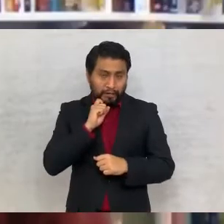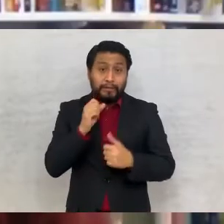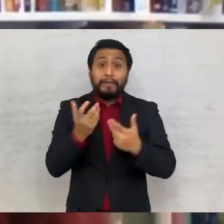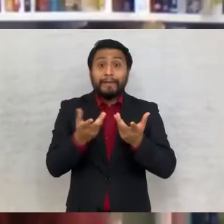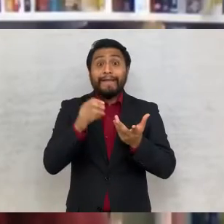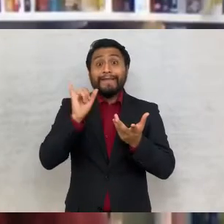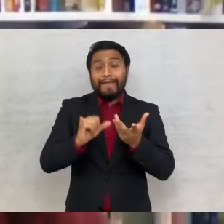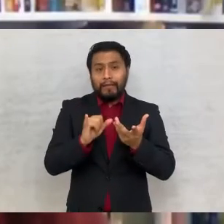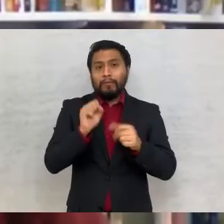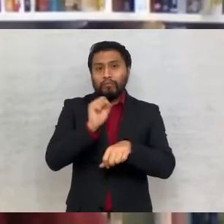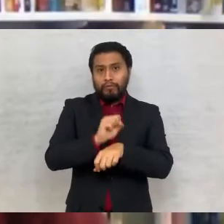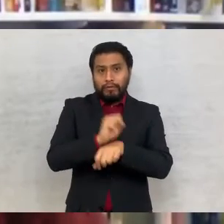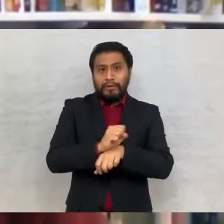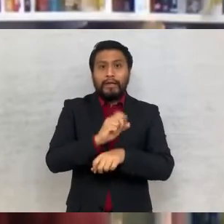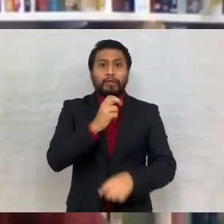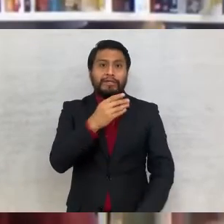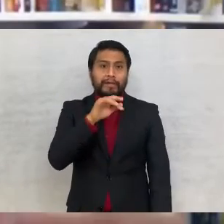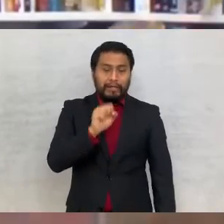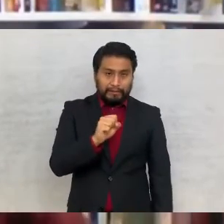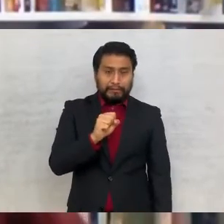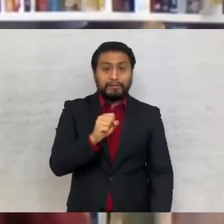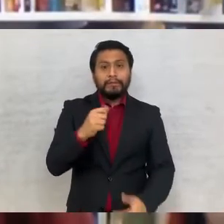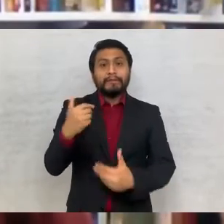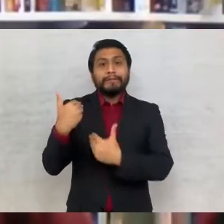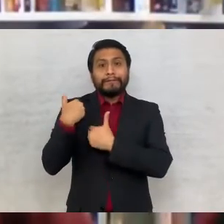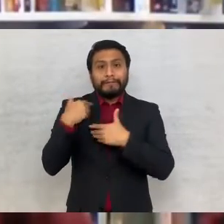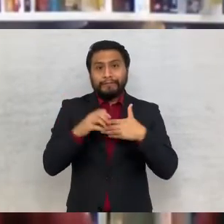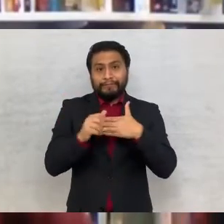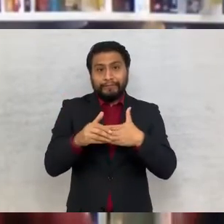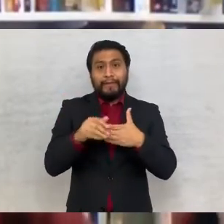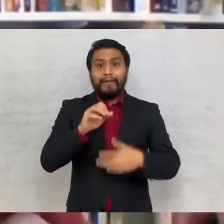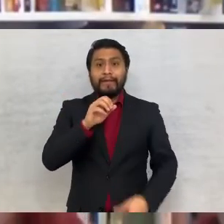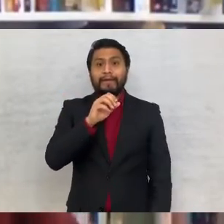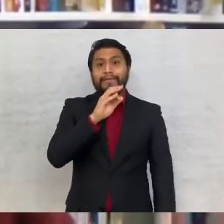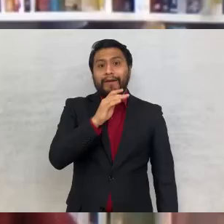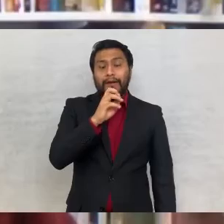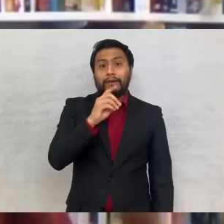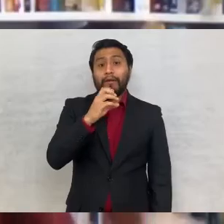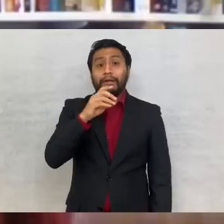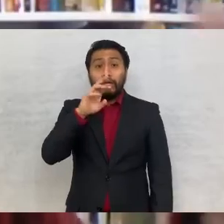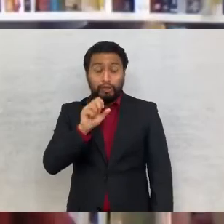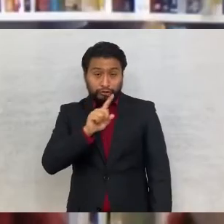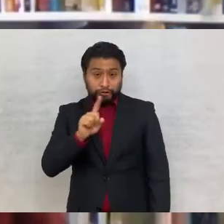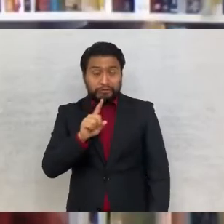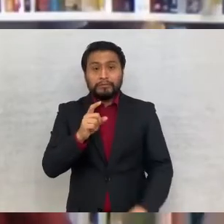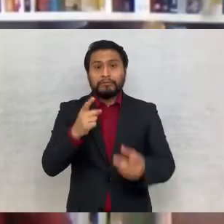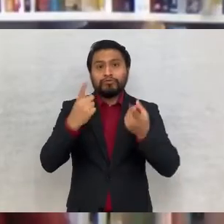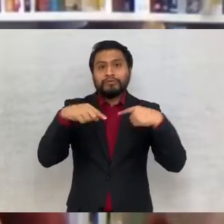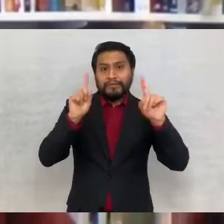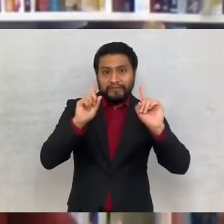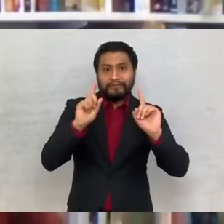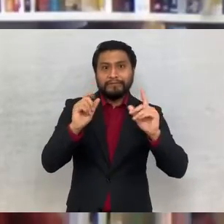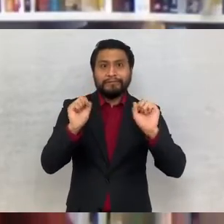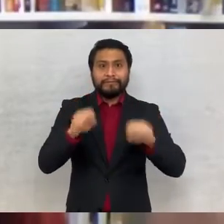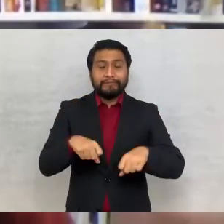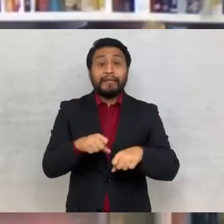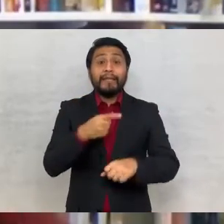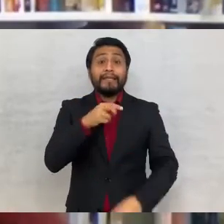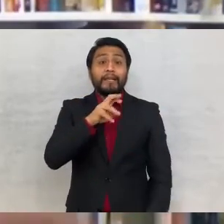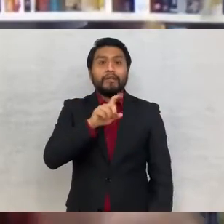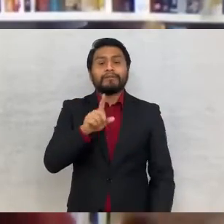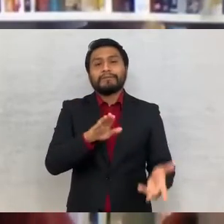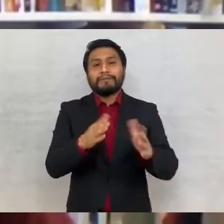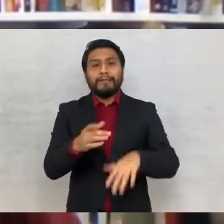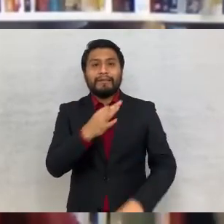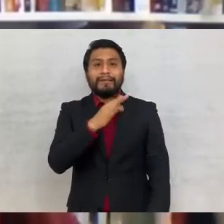the political needs of the elites. To close, then, and in review, let us also say that eugenics in Argentina had